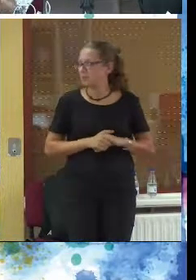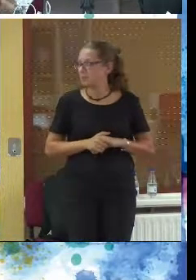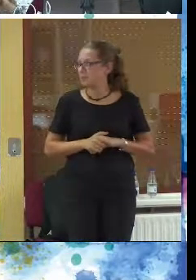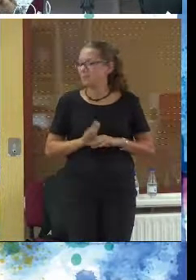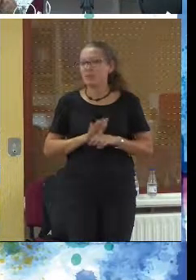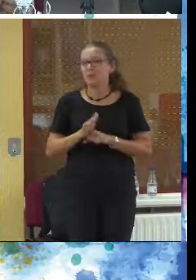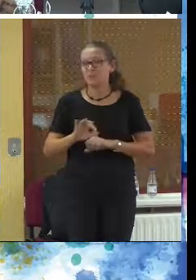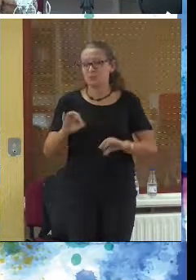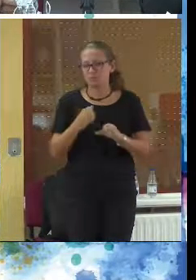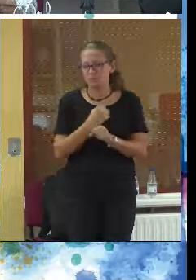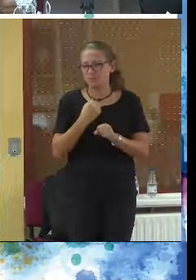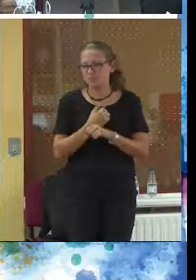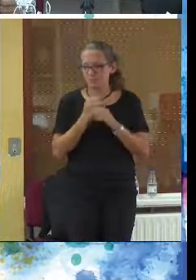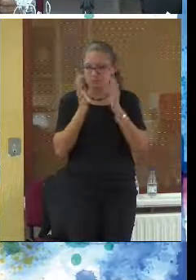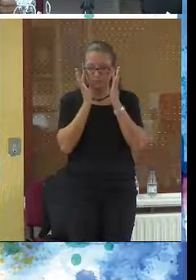overall employability.